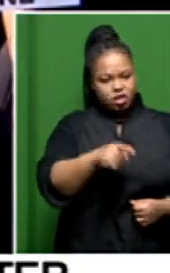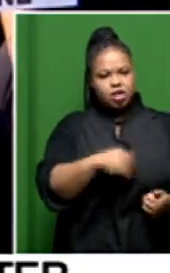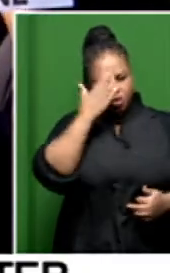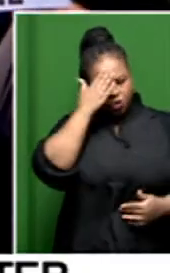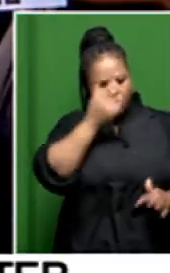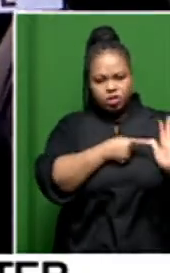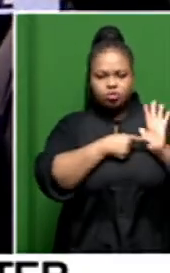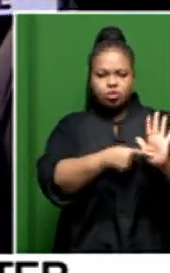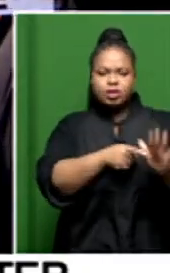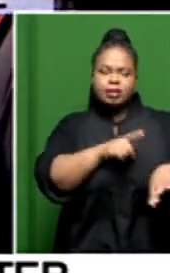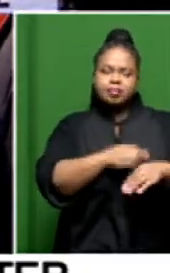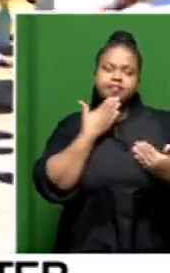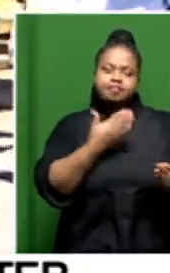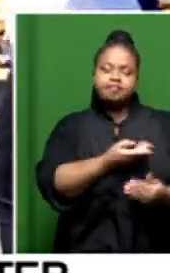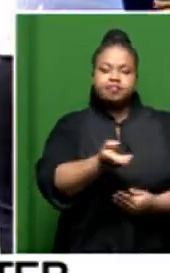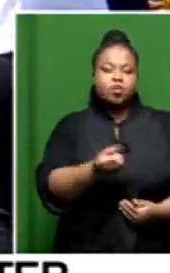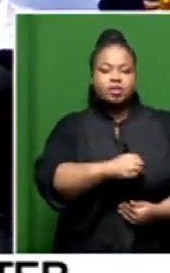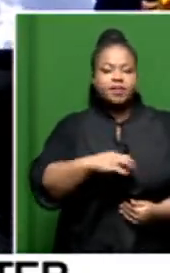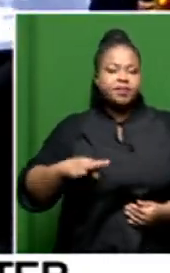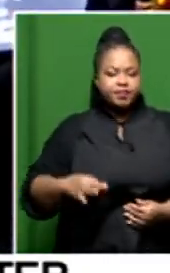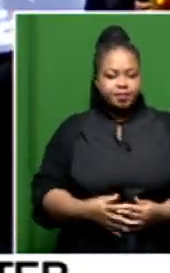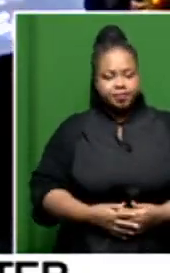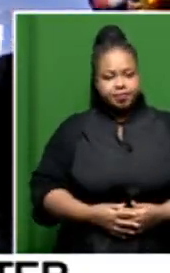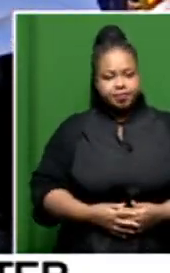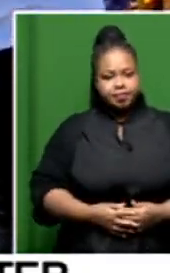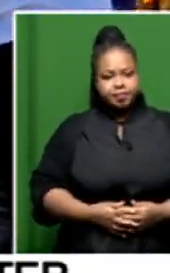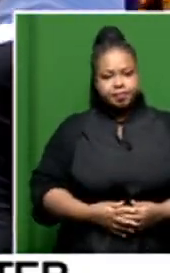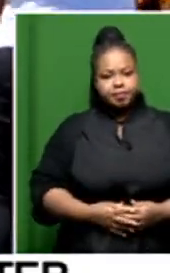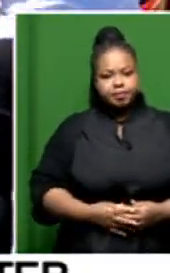relaunch and has thanked staff. Diabo Seto, SABC News, Johannesburg.